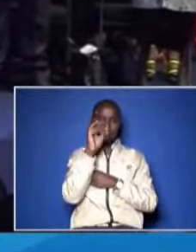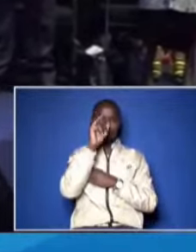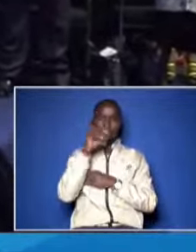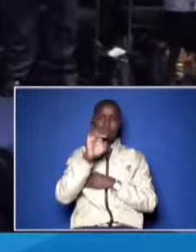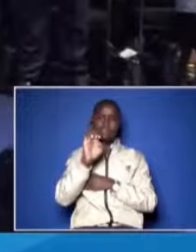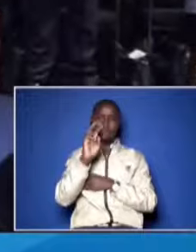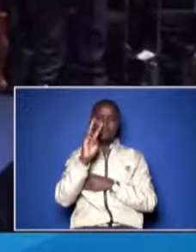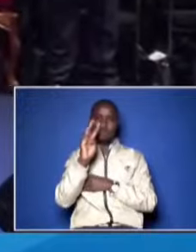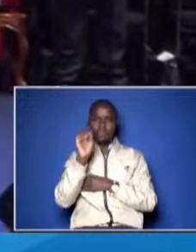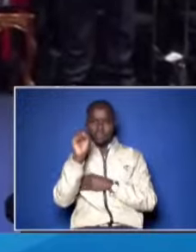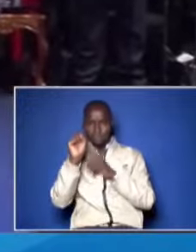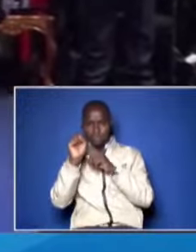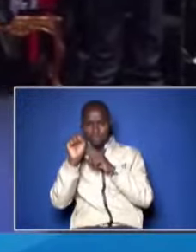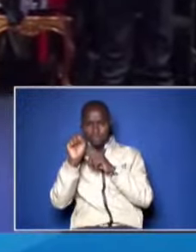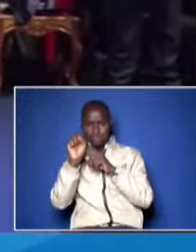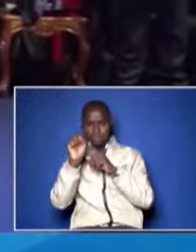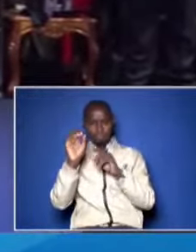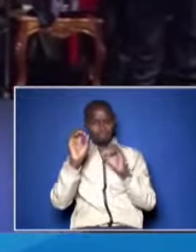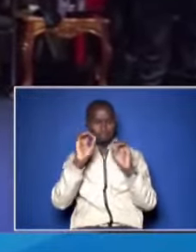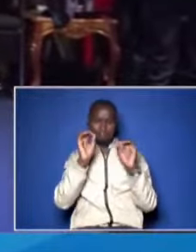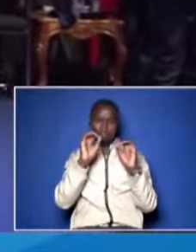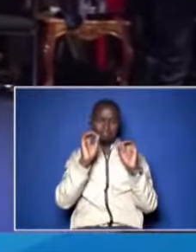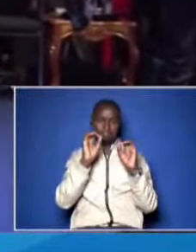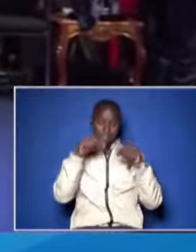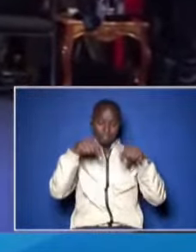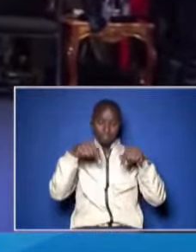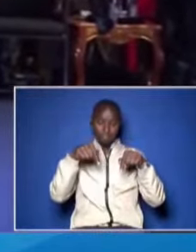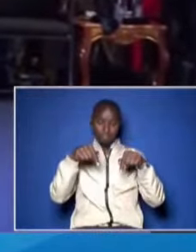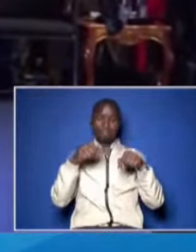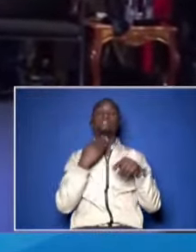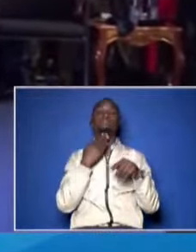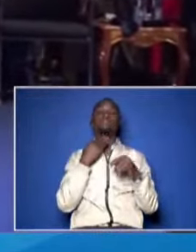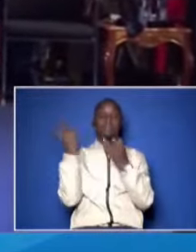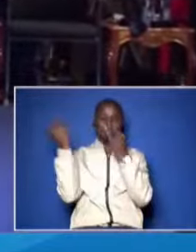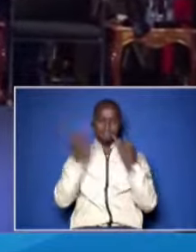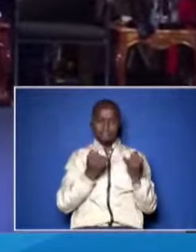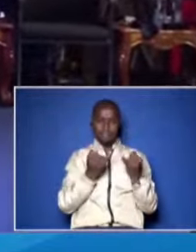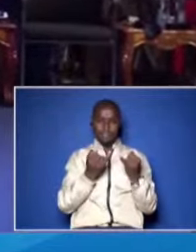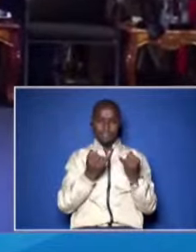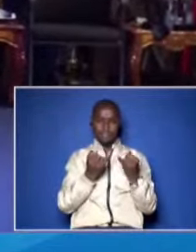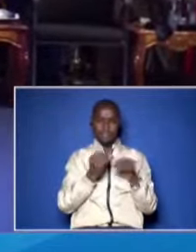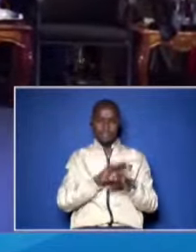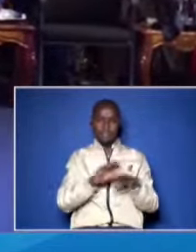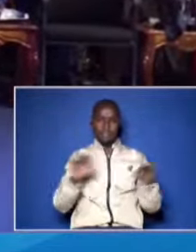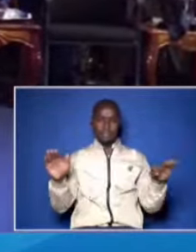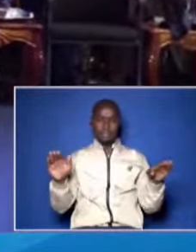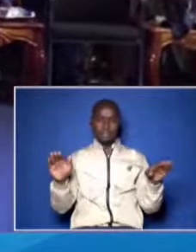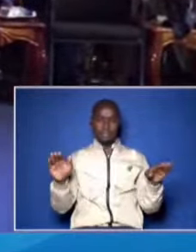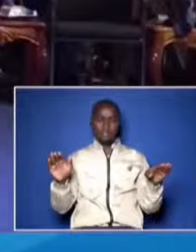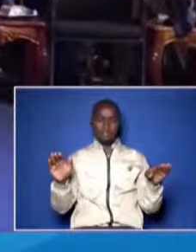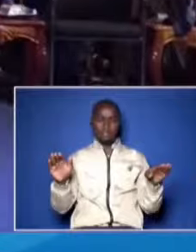people and so today I want to invite on the platform the Ambassador